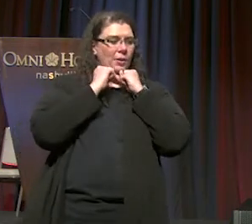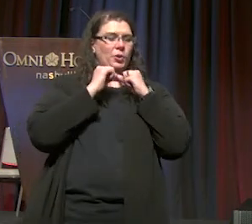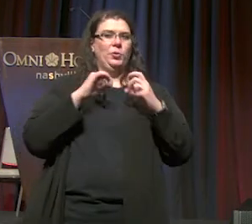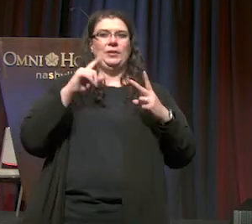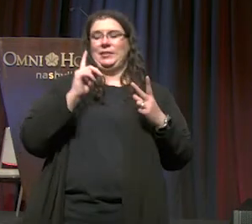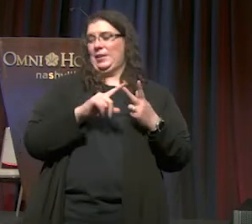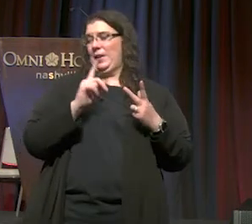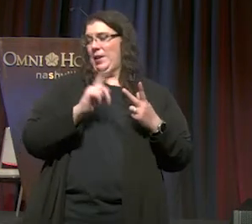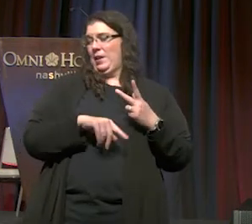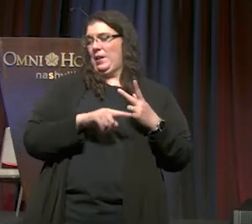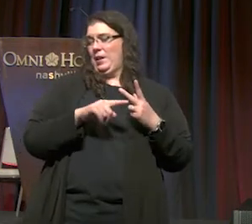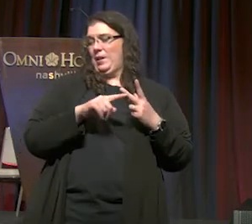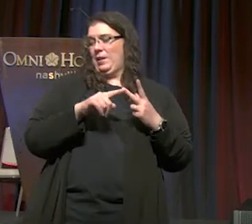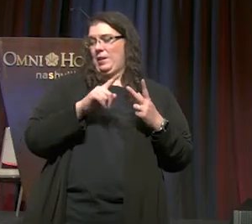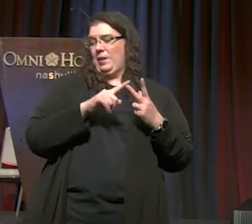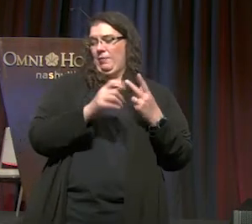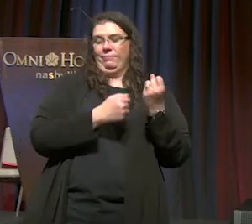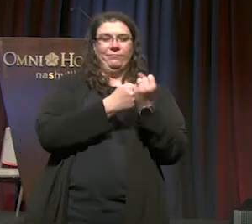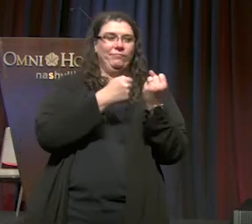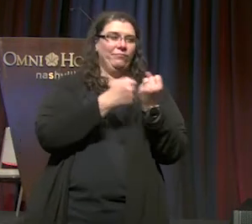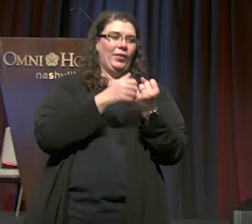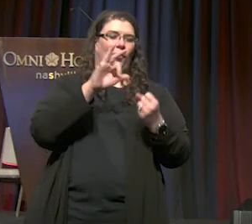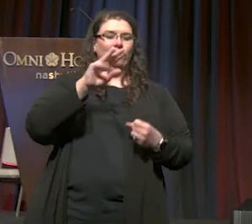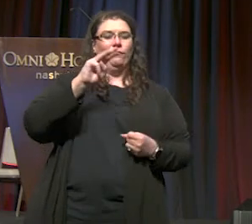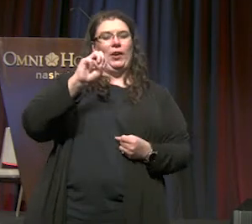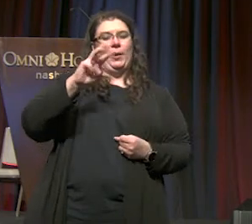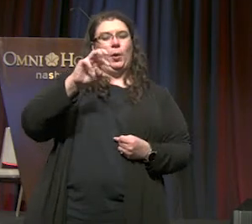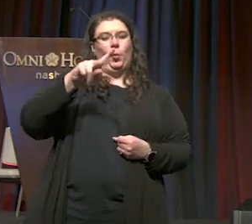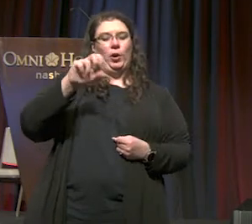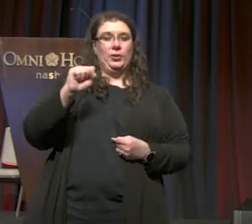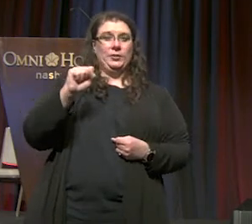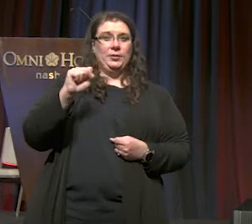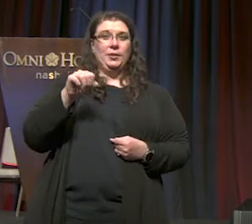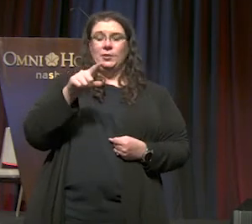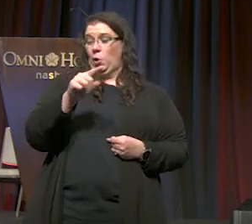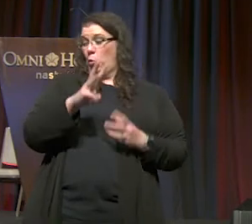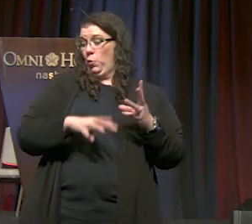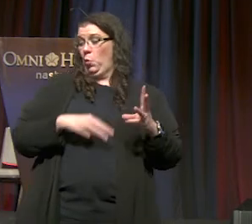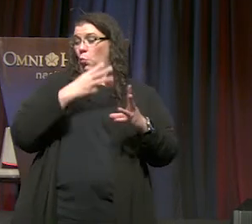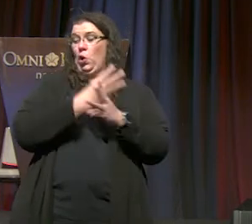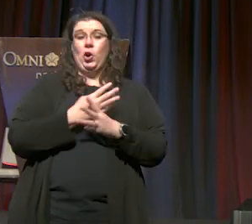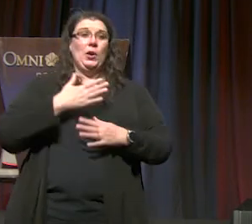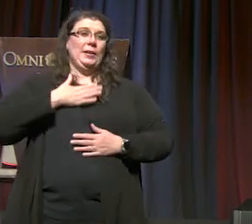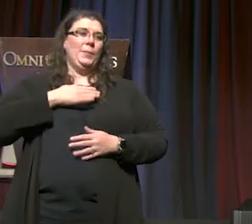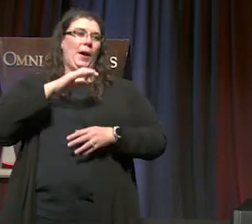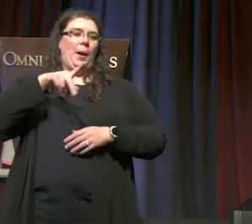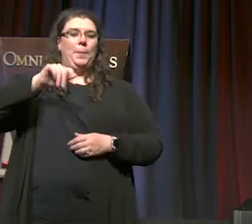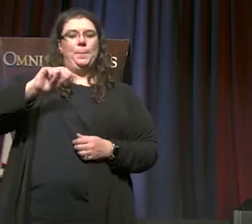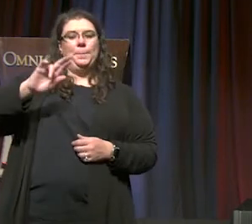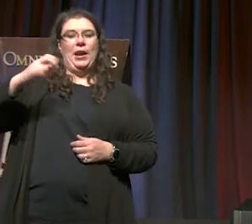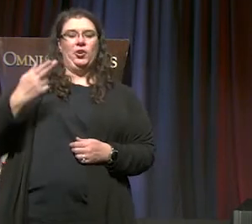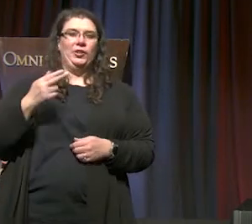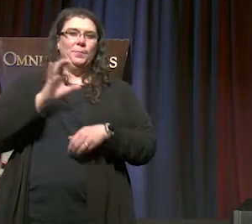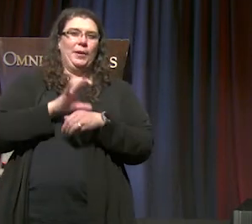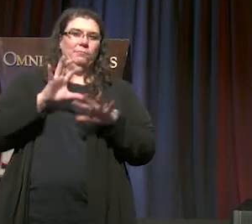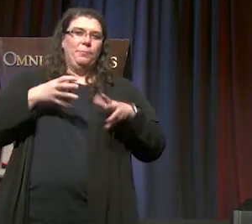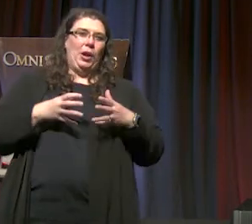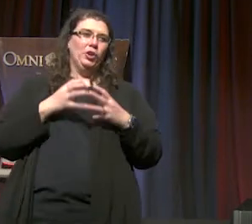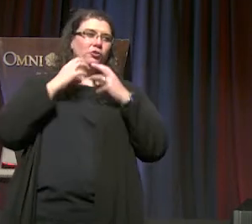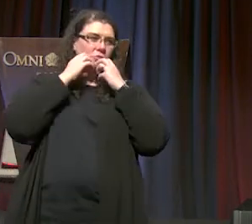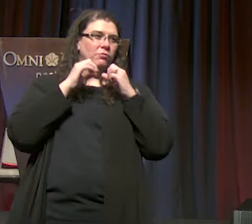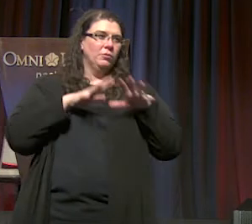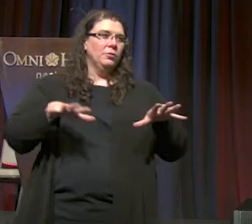principles. Wesley said, "The world is my parish." It is clear